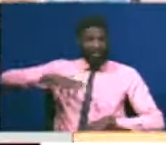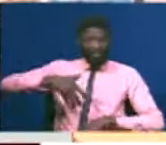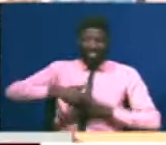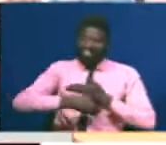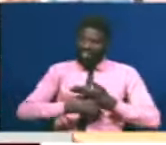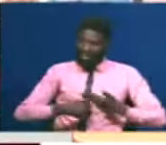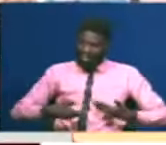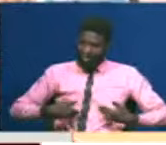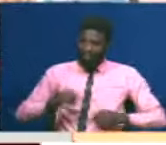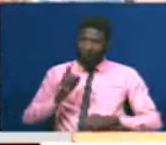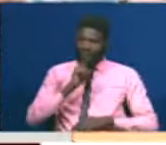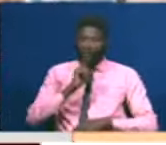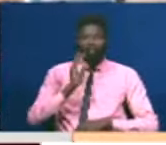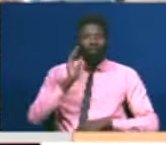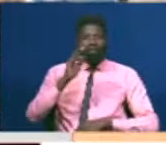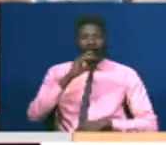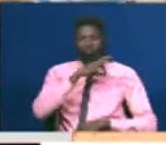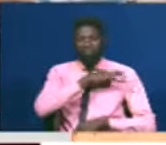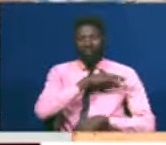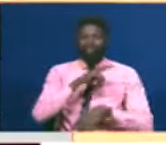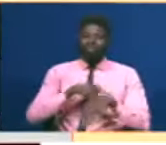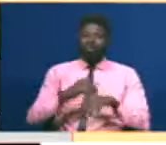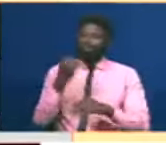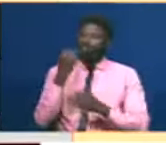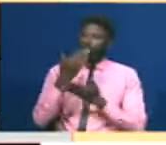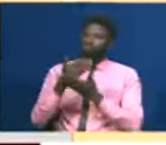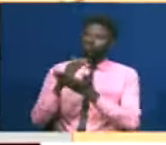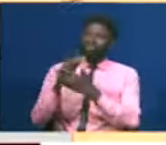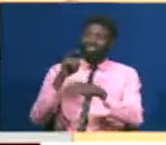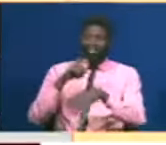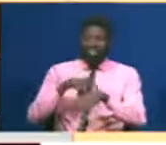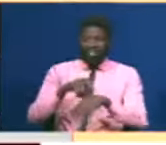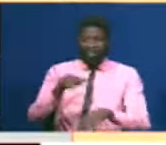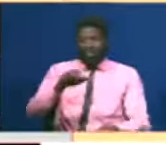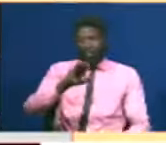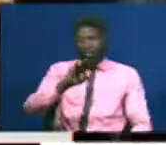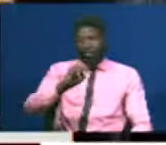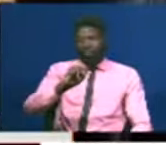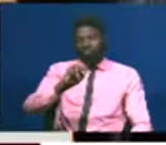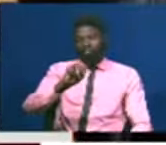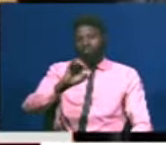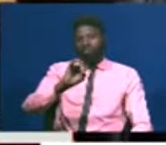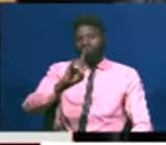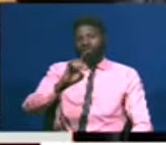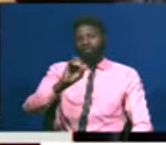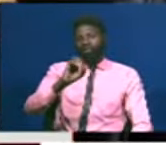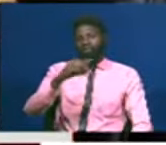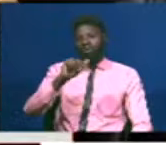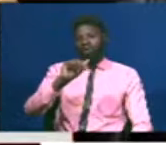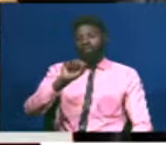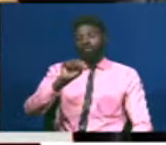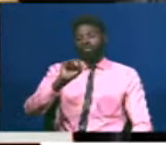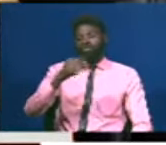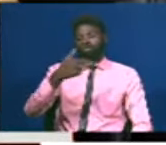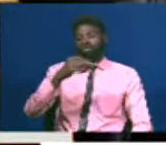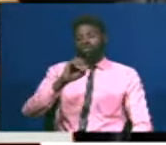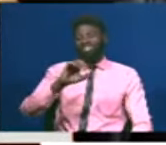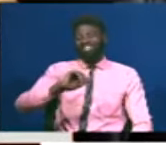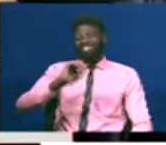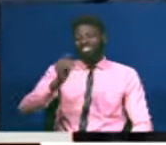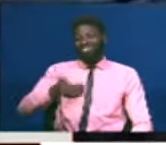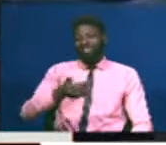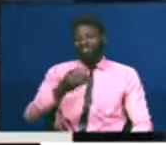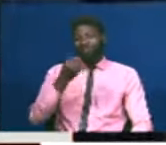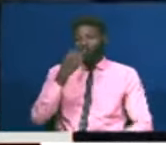boss. Speaking in Modogashe town during a food distribution exercise, Garissa Governor Nathif Jama has warned officials